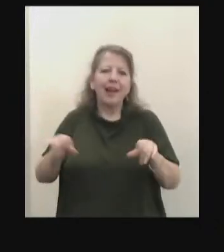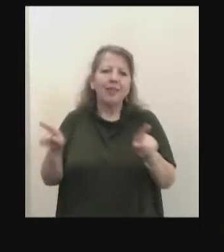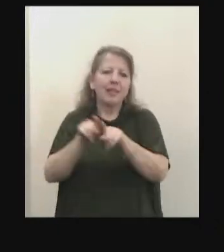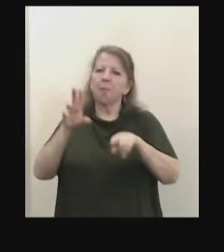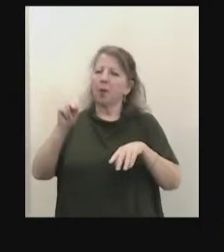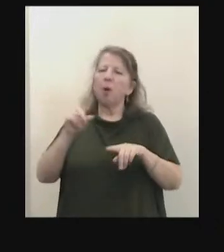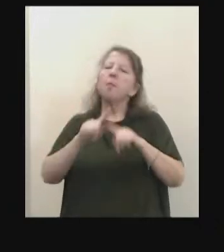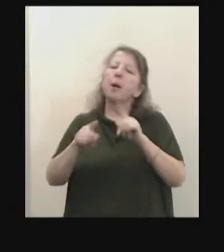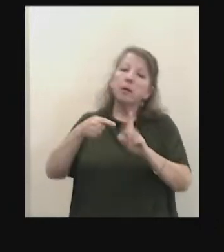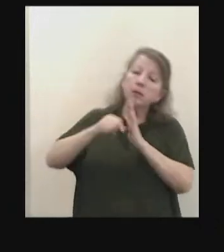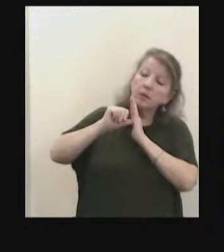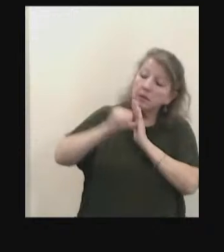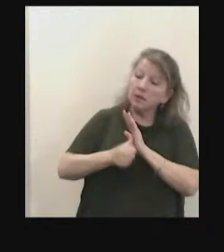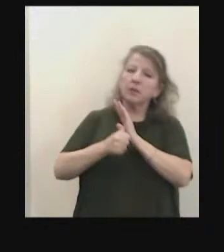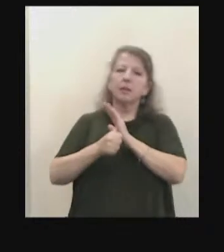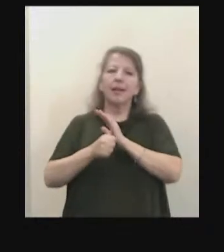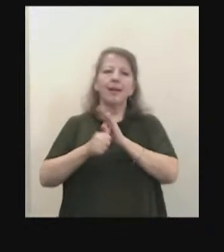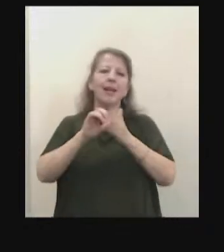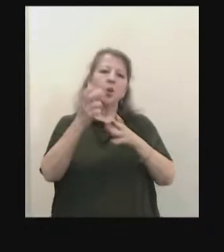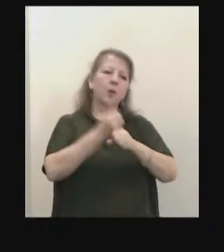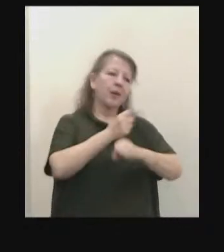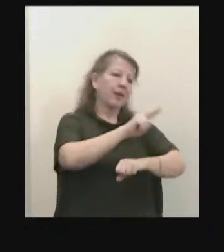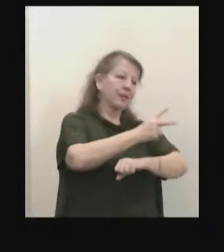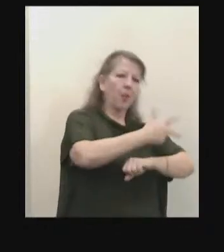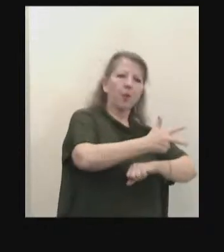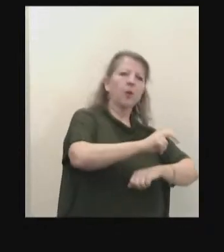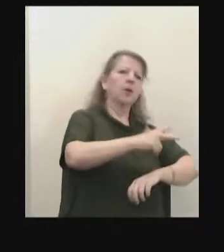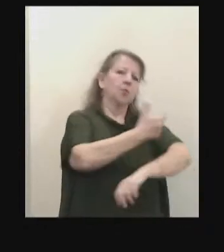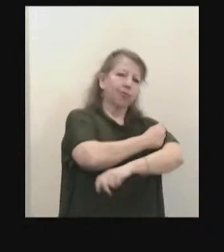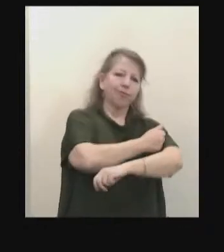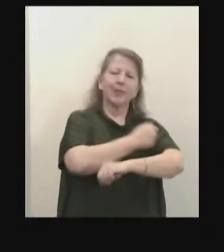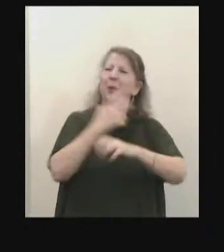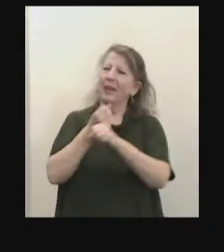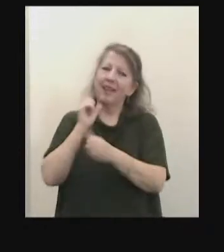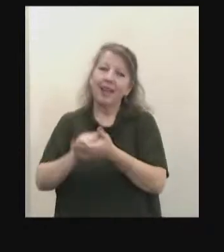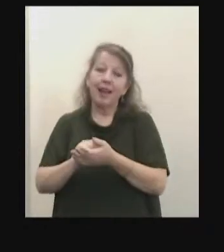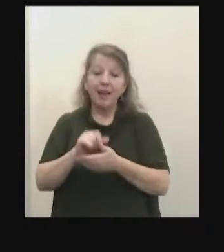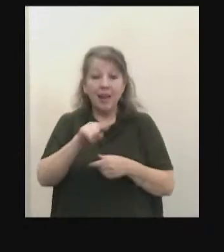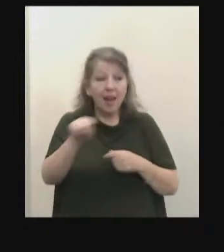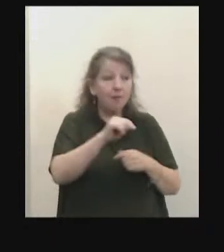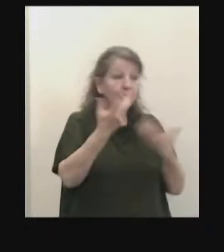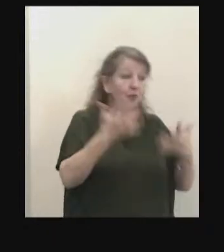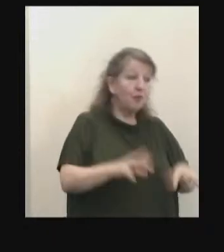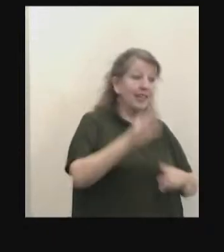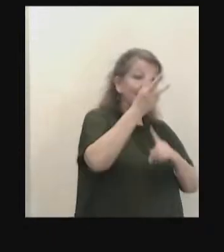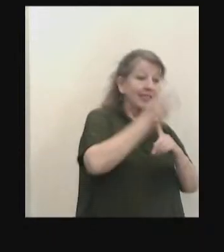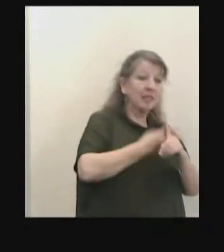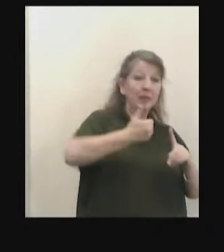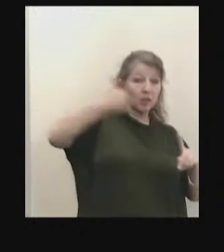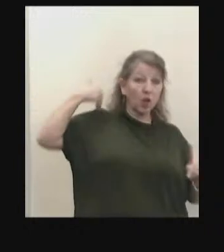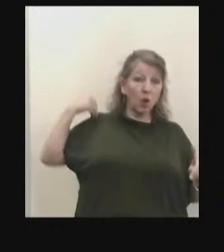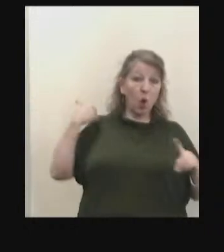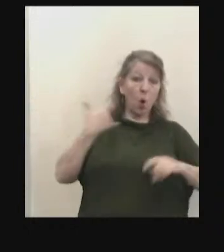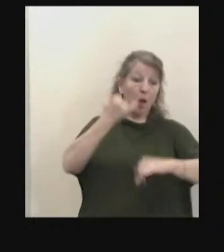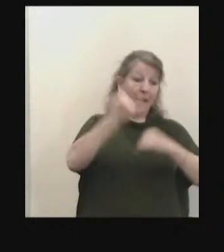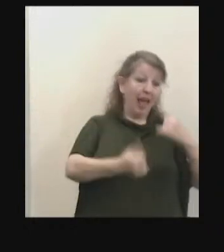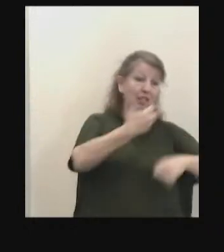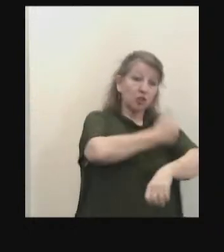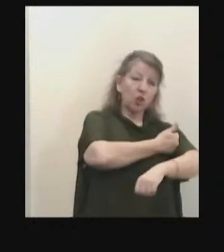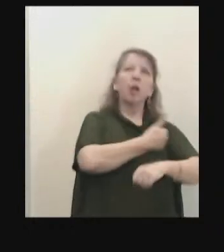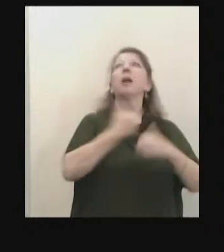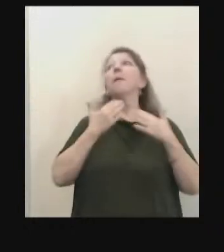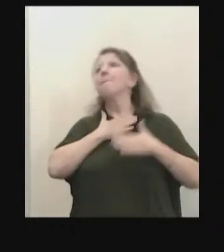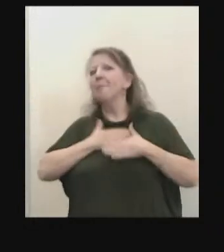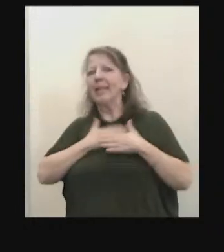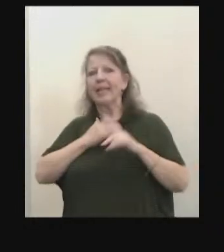booster dose. If you've completed your vaccine series 6 months ago or more, please get a booster dose. As the county executive mentioned,